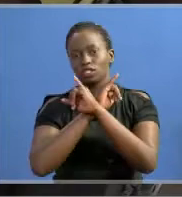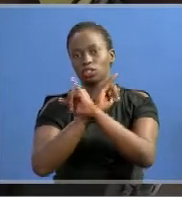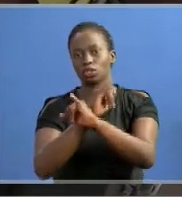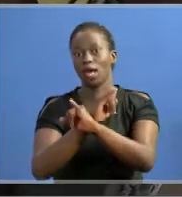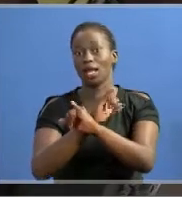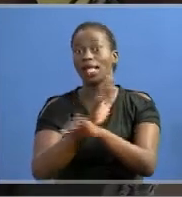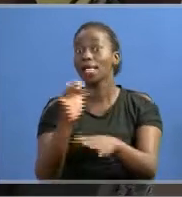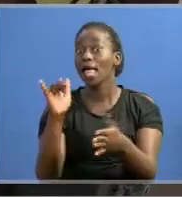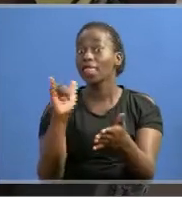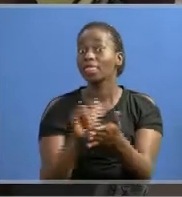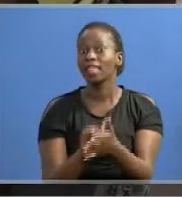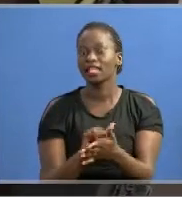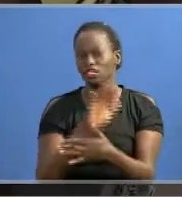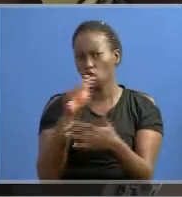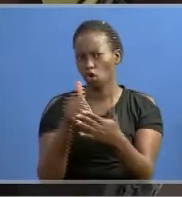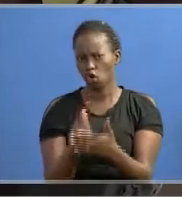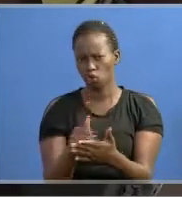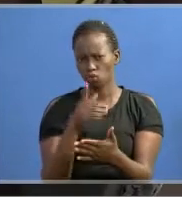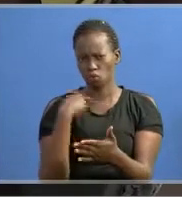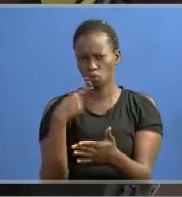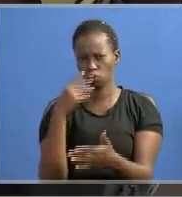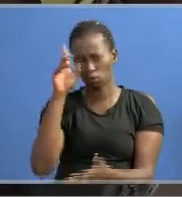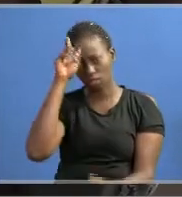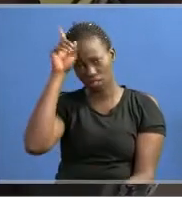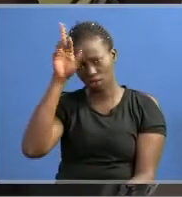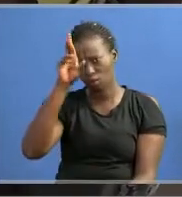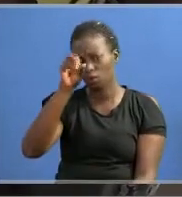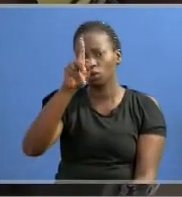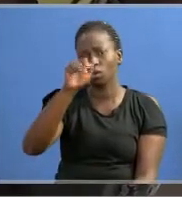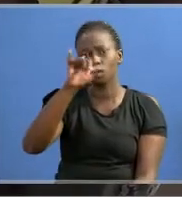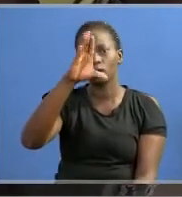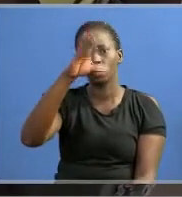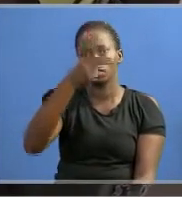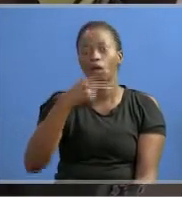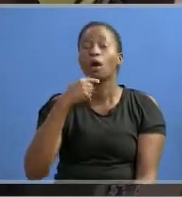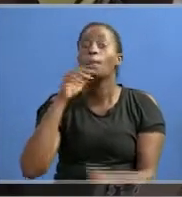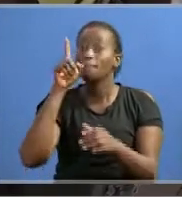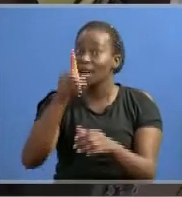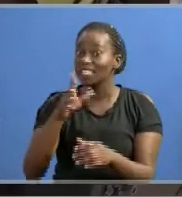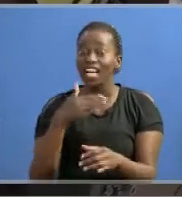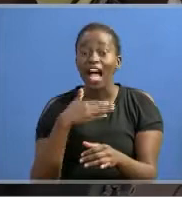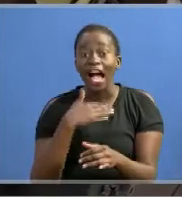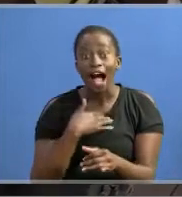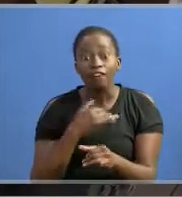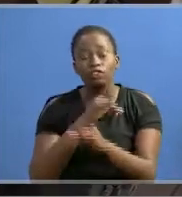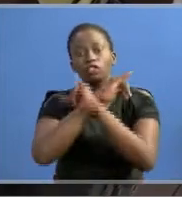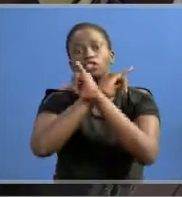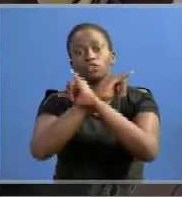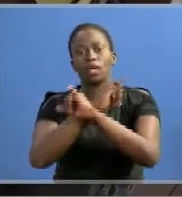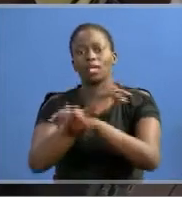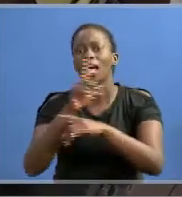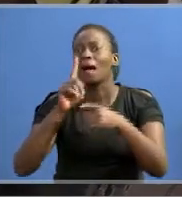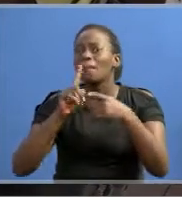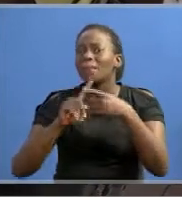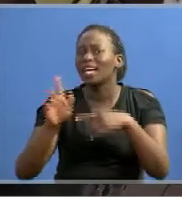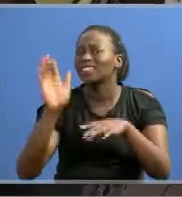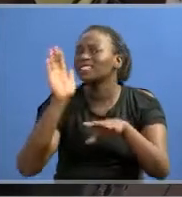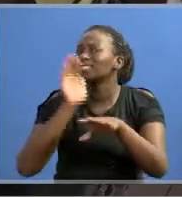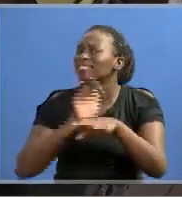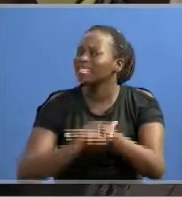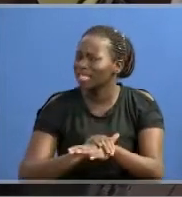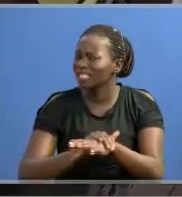ambayo CS Rotich alikuwa amesema lazima tukue na comprehensive insurance, lakini tulikuwa tujapata